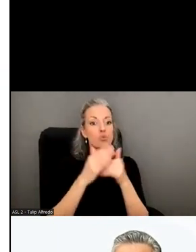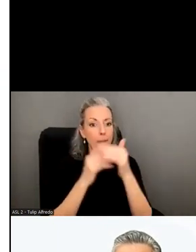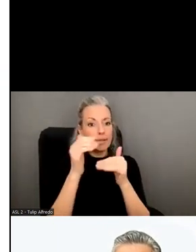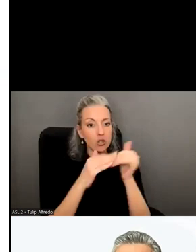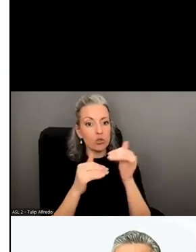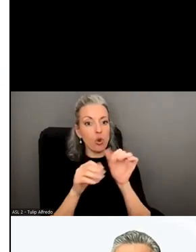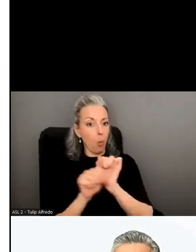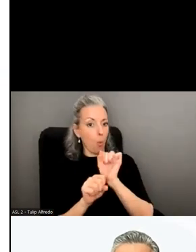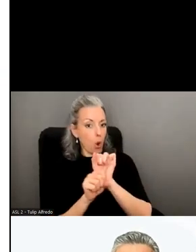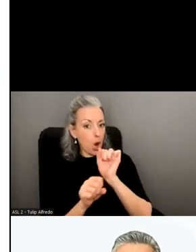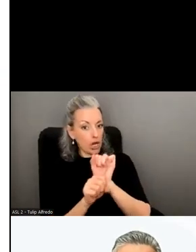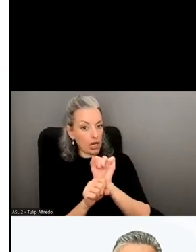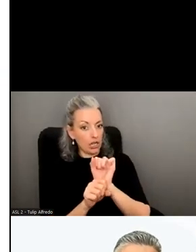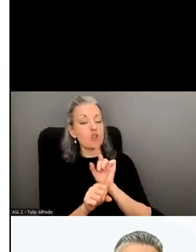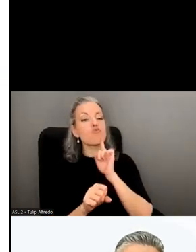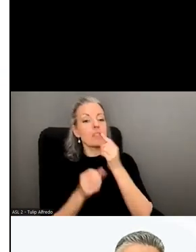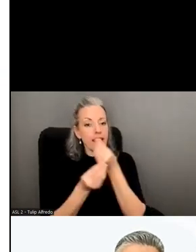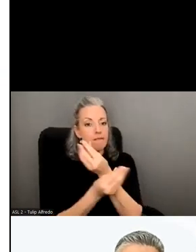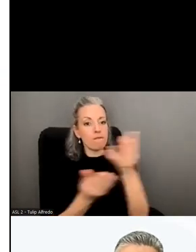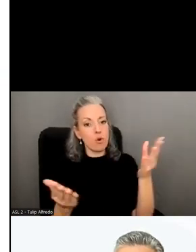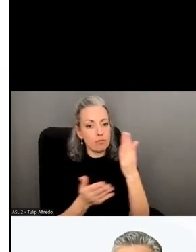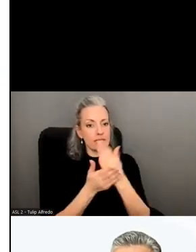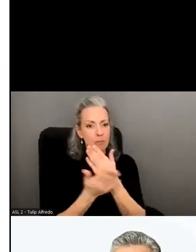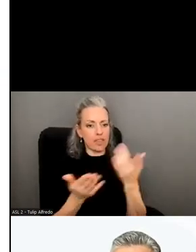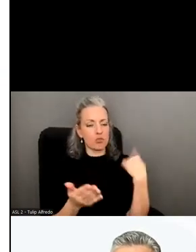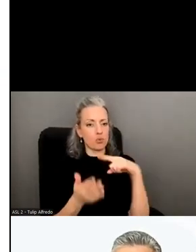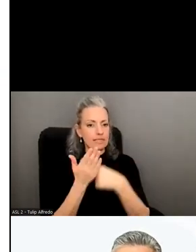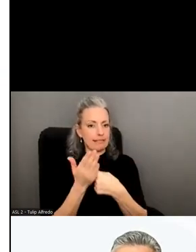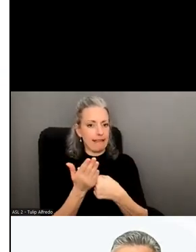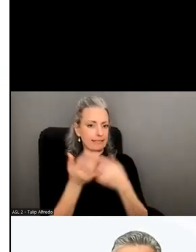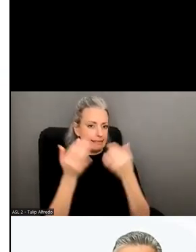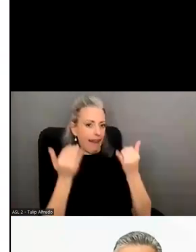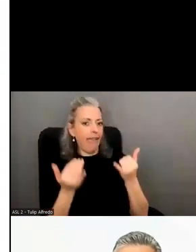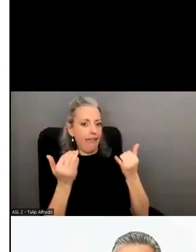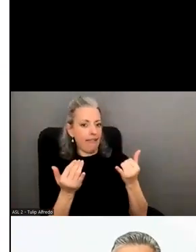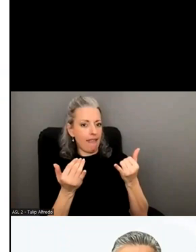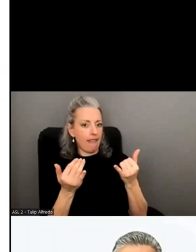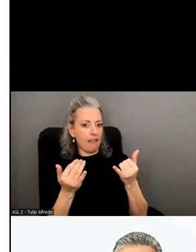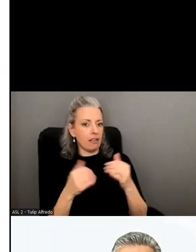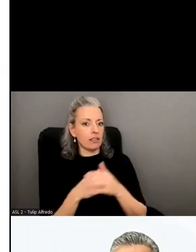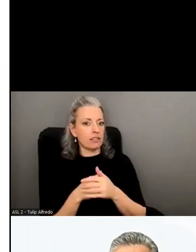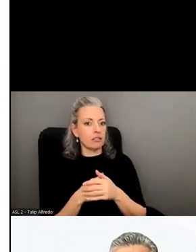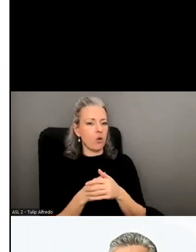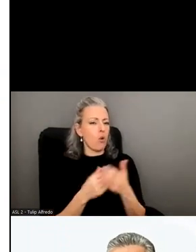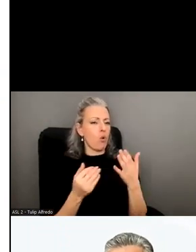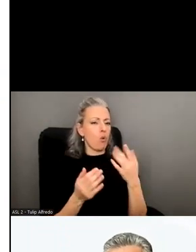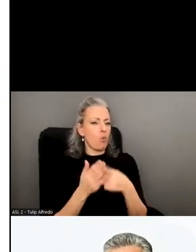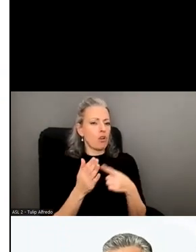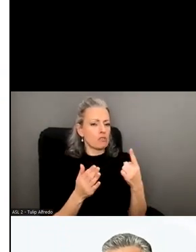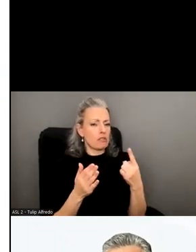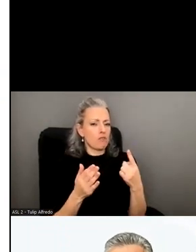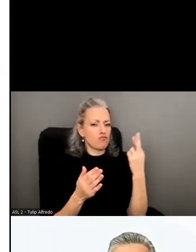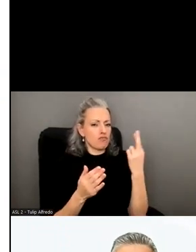work to really inform some of the things that we're talking about in the slides today in terms of what are some of the drivers for behavioral health and are